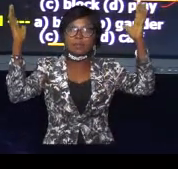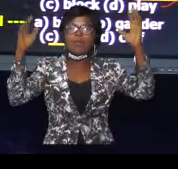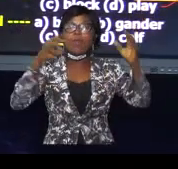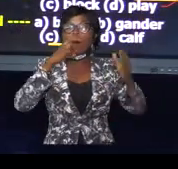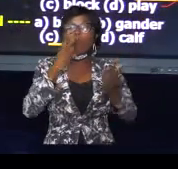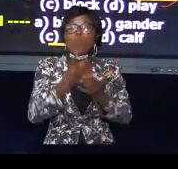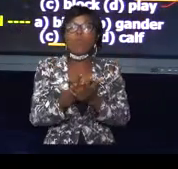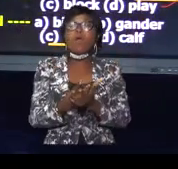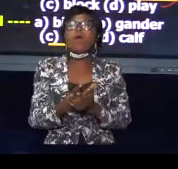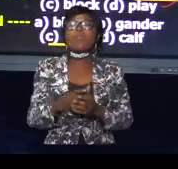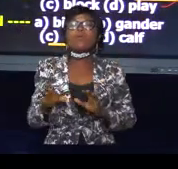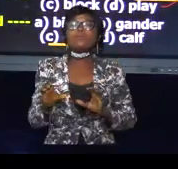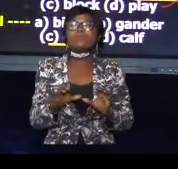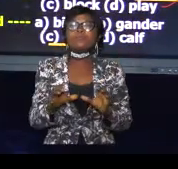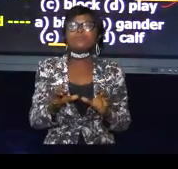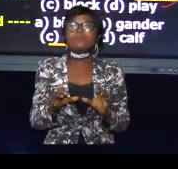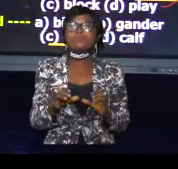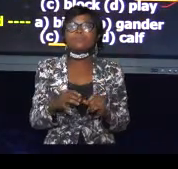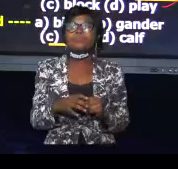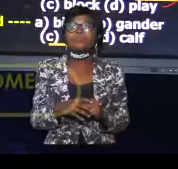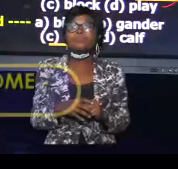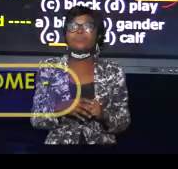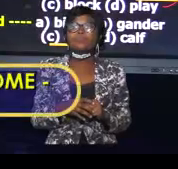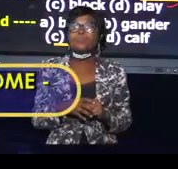cheer. Well done.